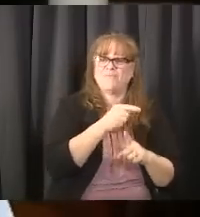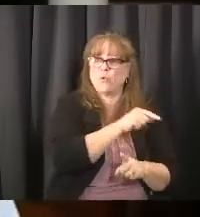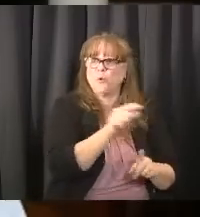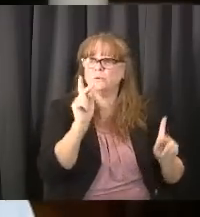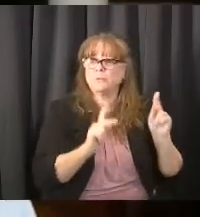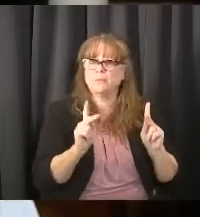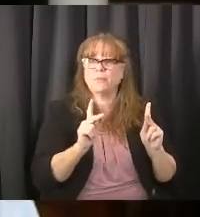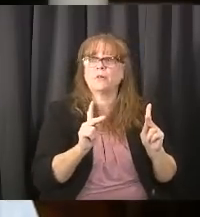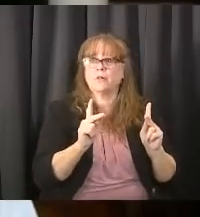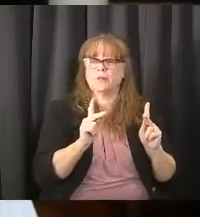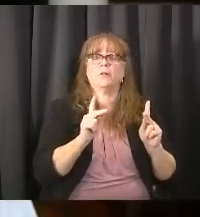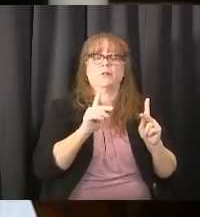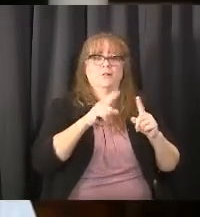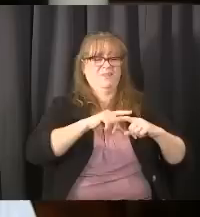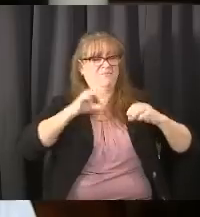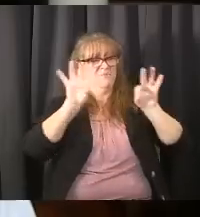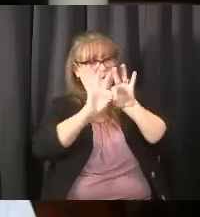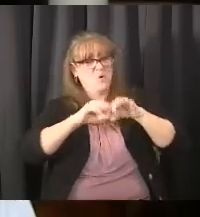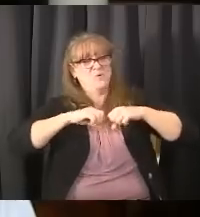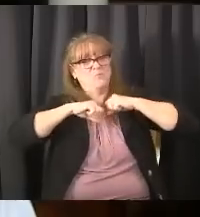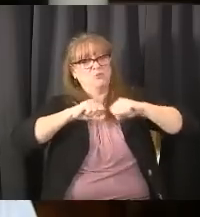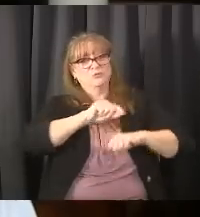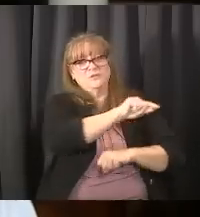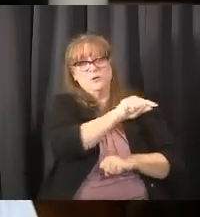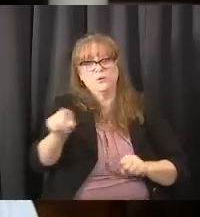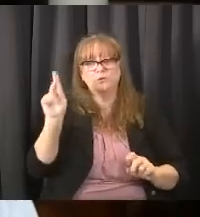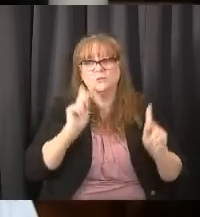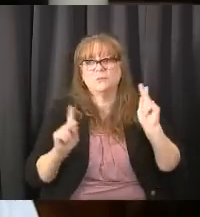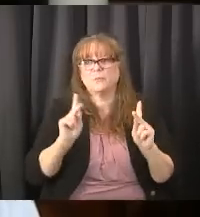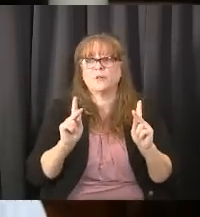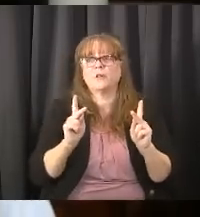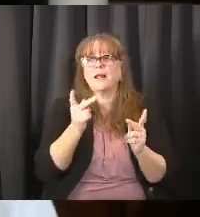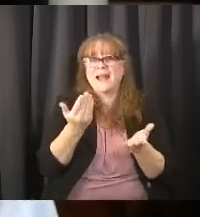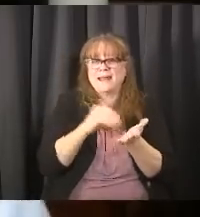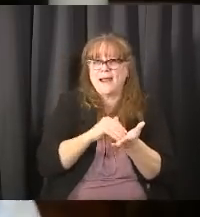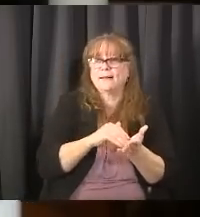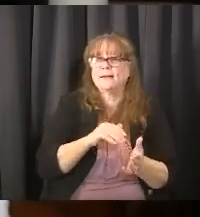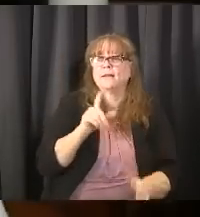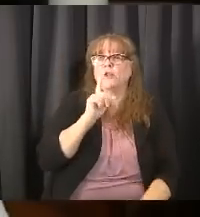that's what community health centers are doing to make sure we can vaccinate that.